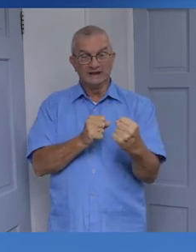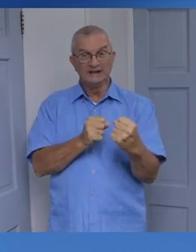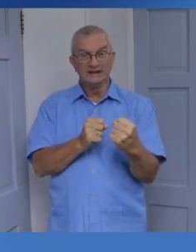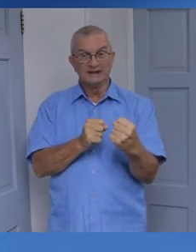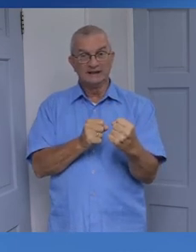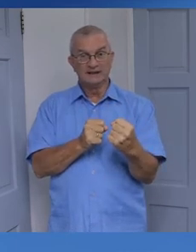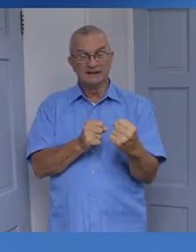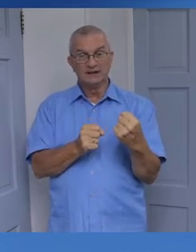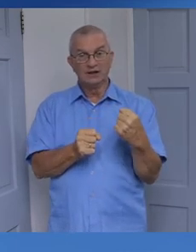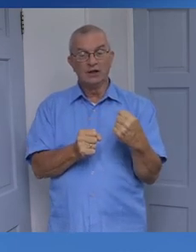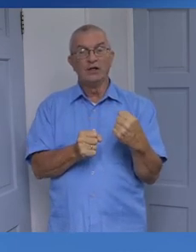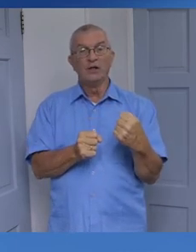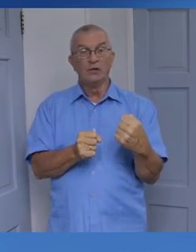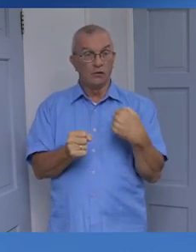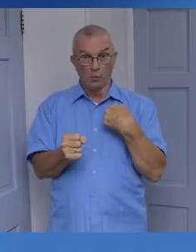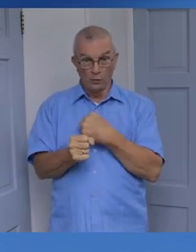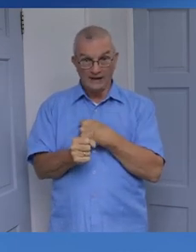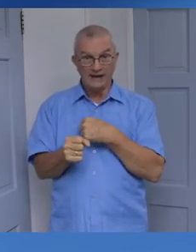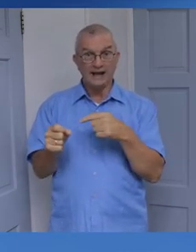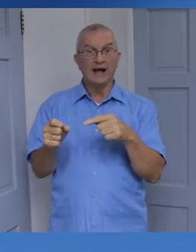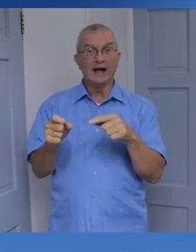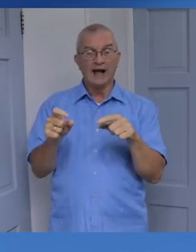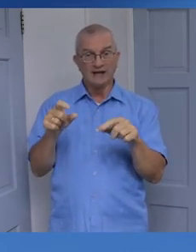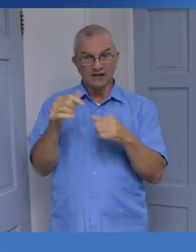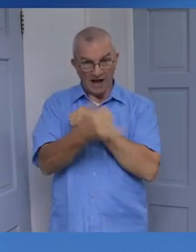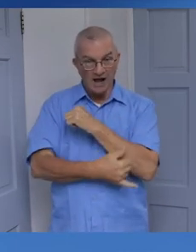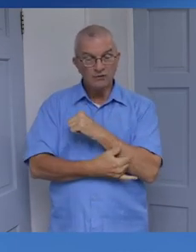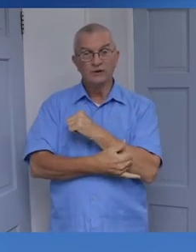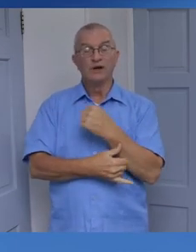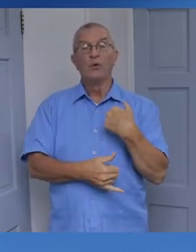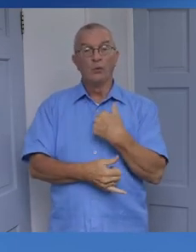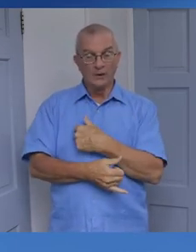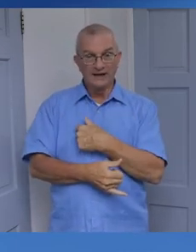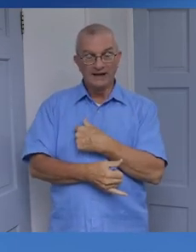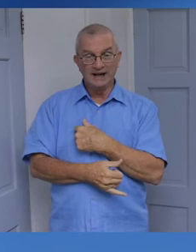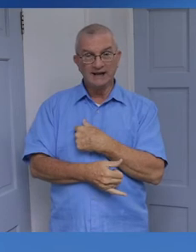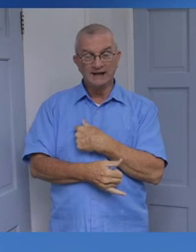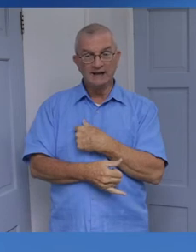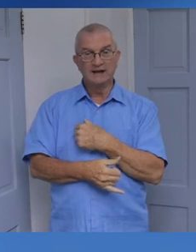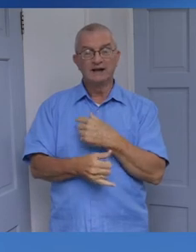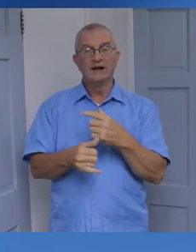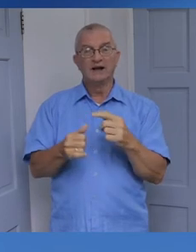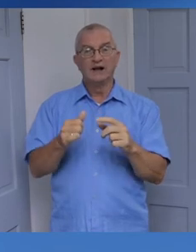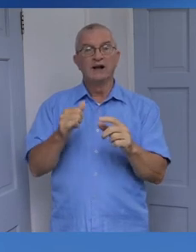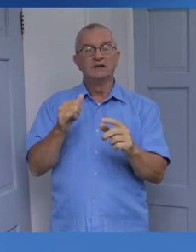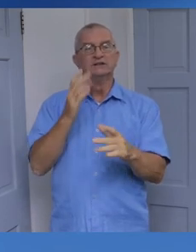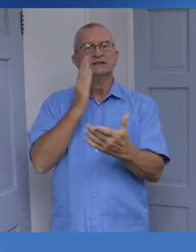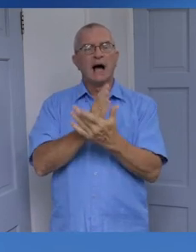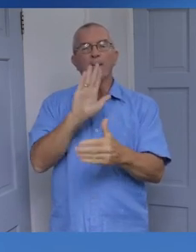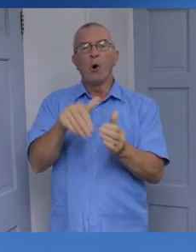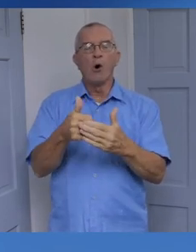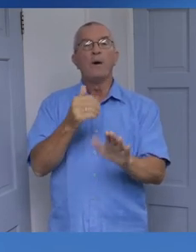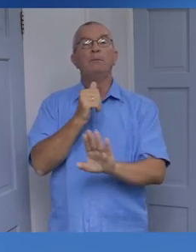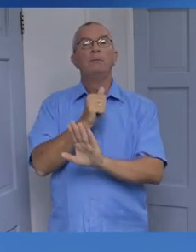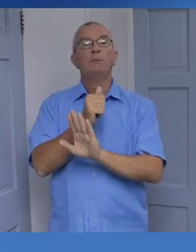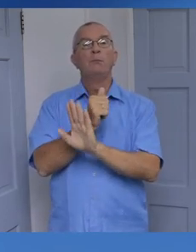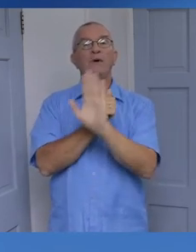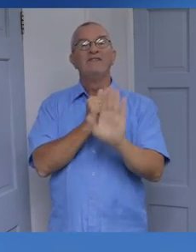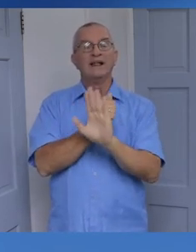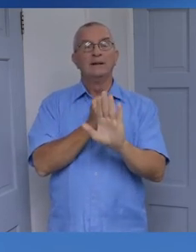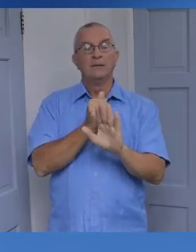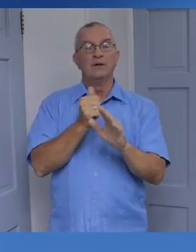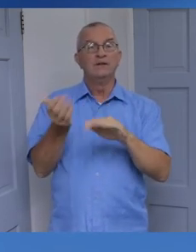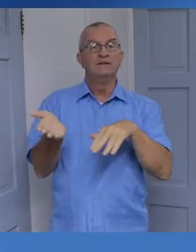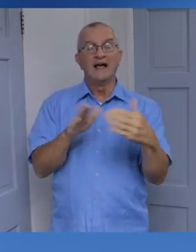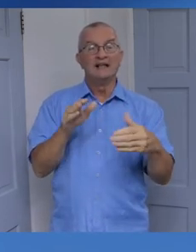a country, we can curb all preventable deaths in Guyana and ensure that mothers and